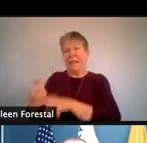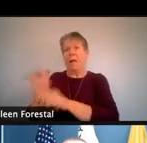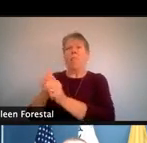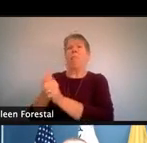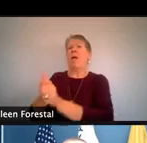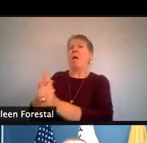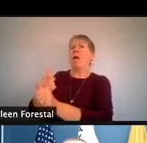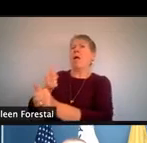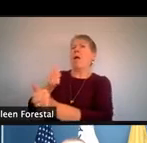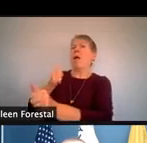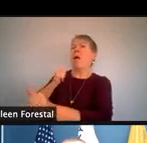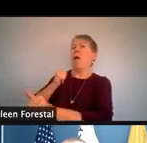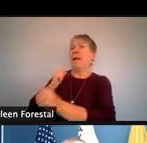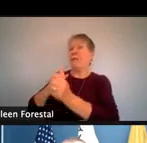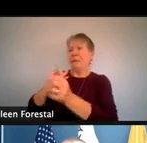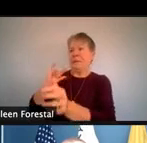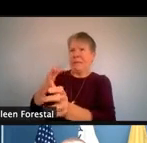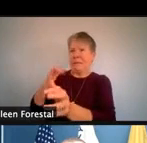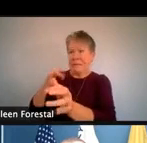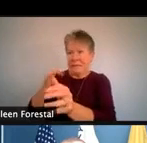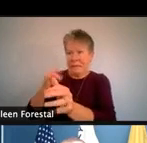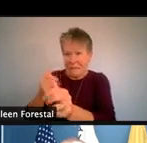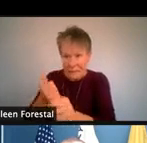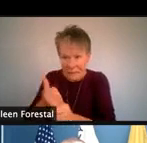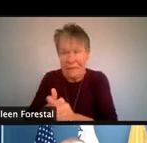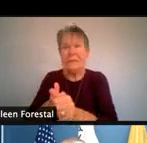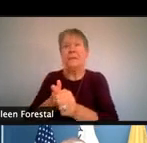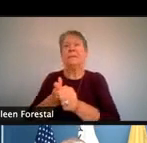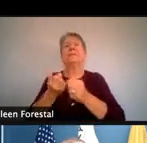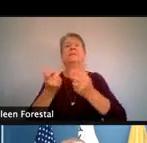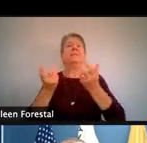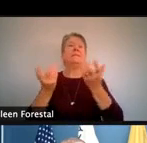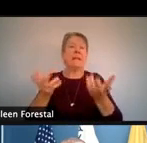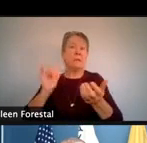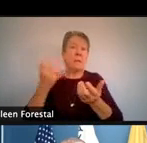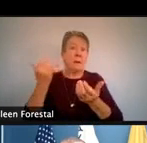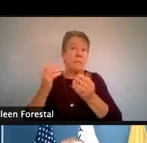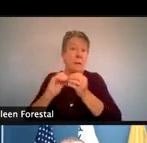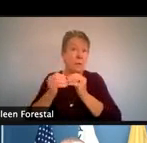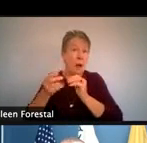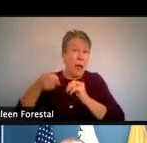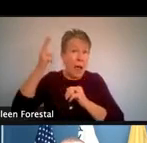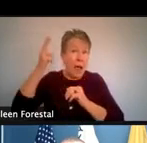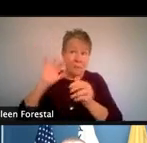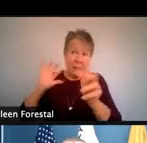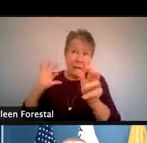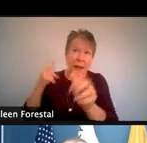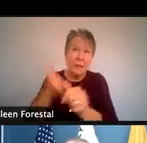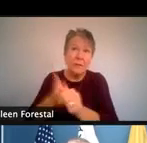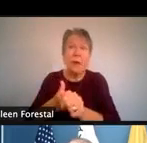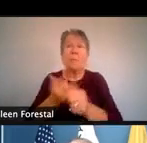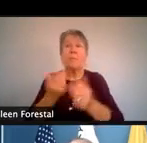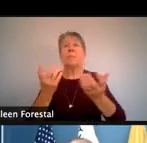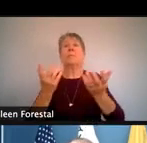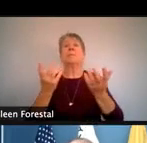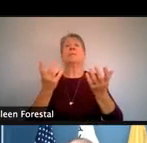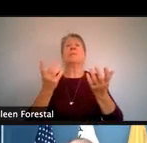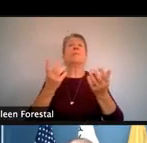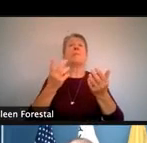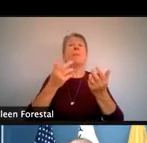due to social gathering, small social gatherings, more than likely indoors as the cold weather has come